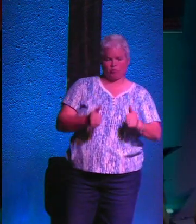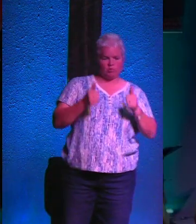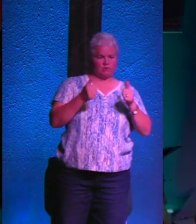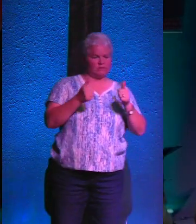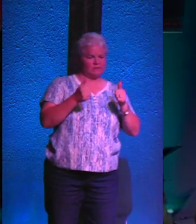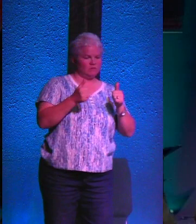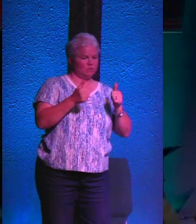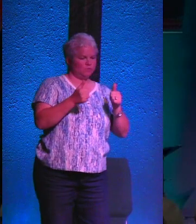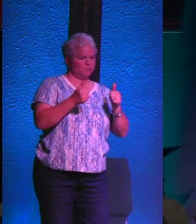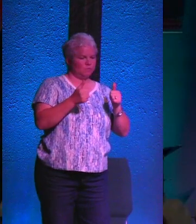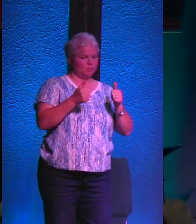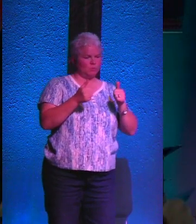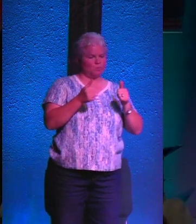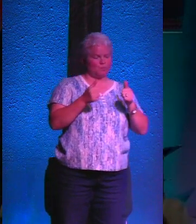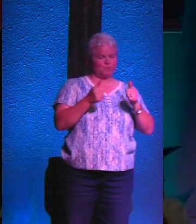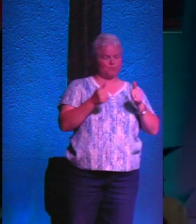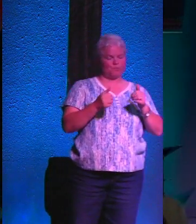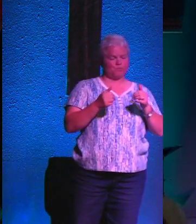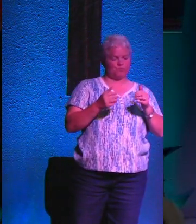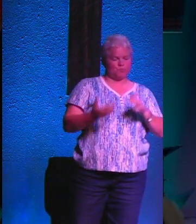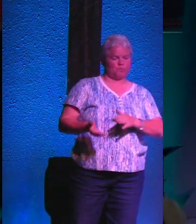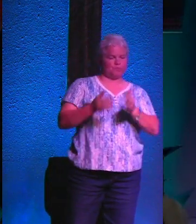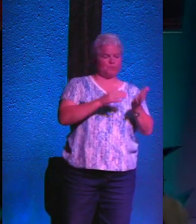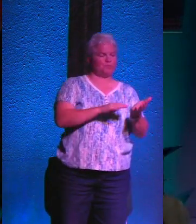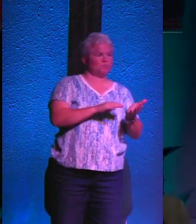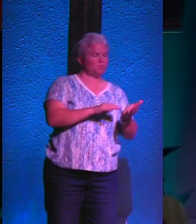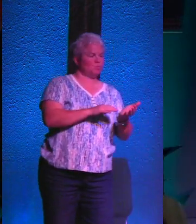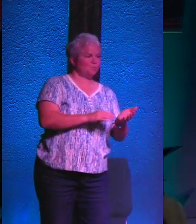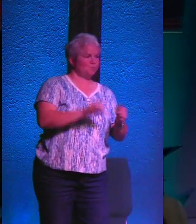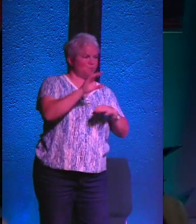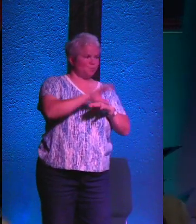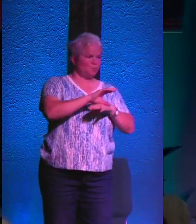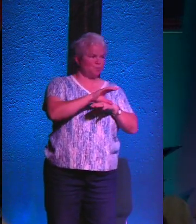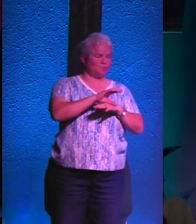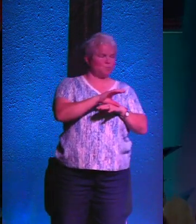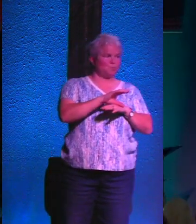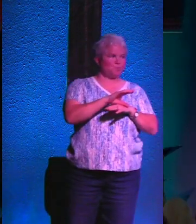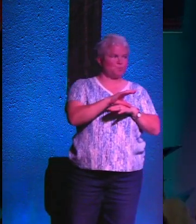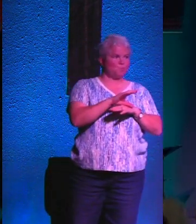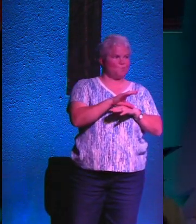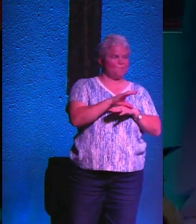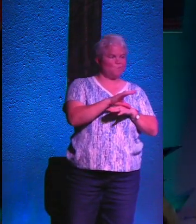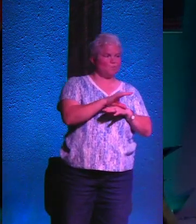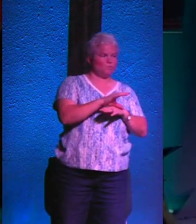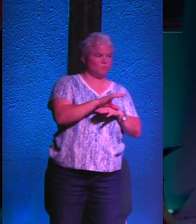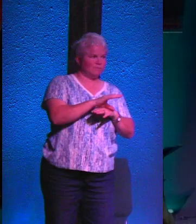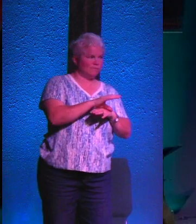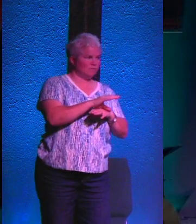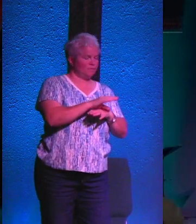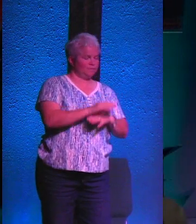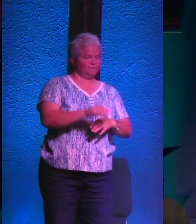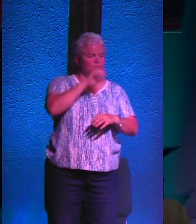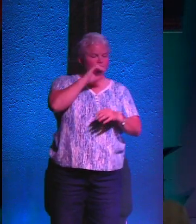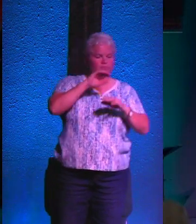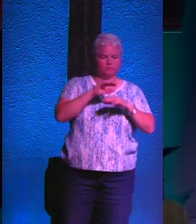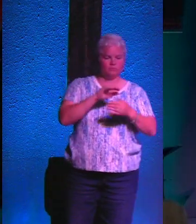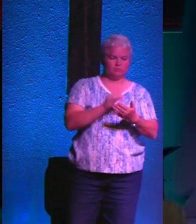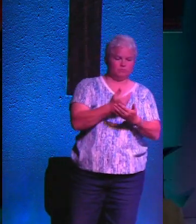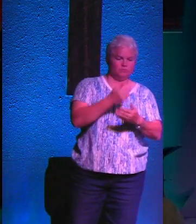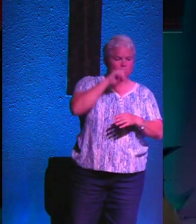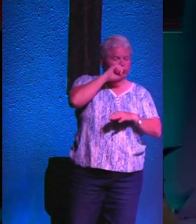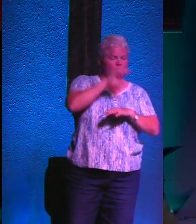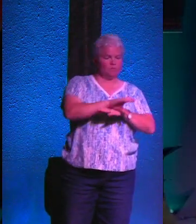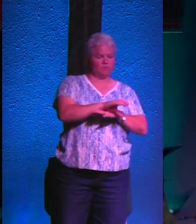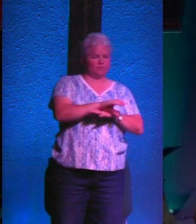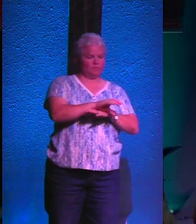life conquers death. And that church age was born. The new covenant was